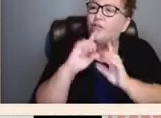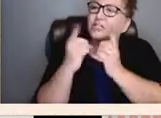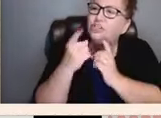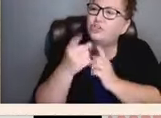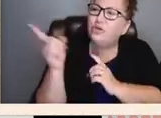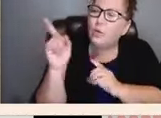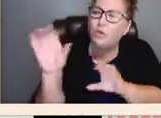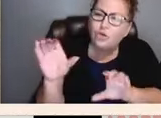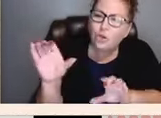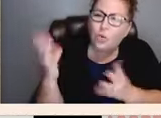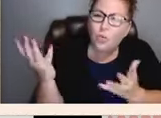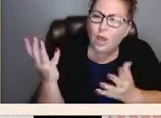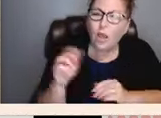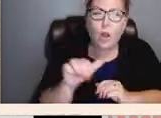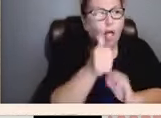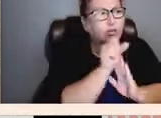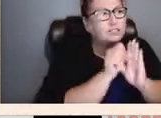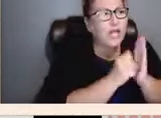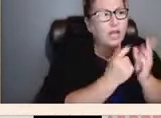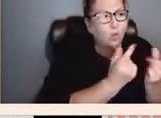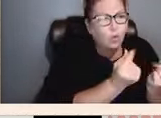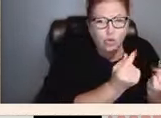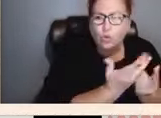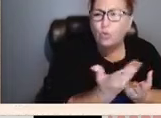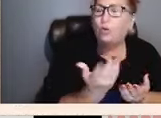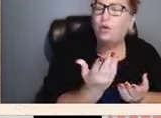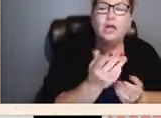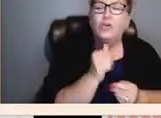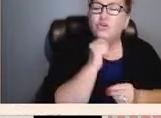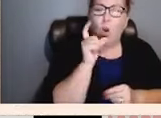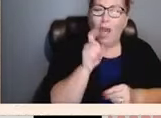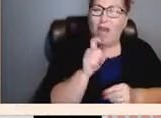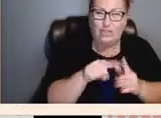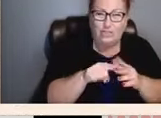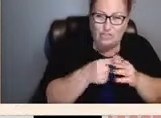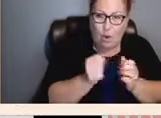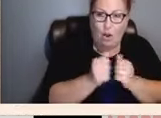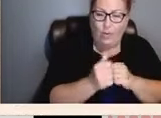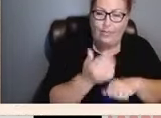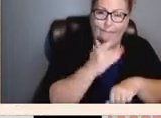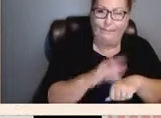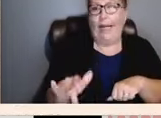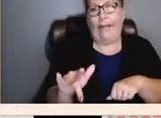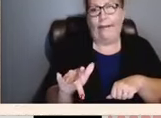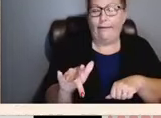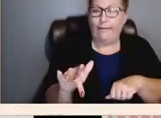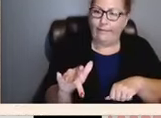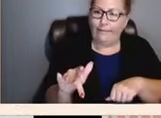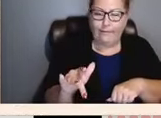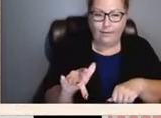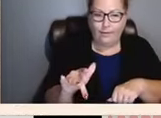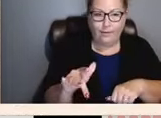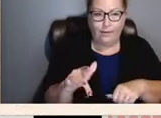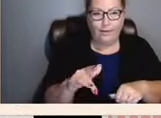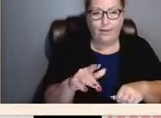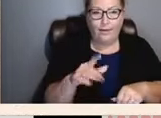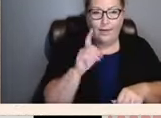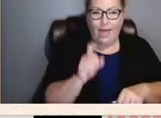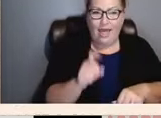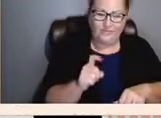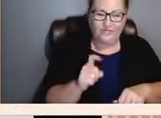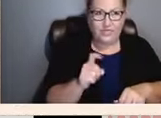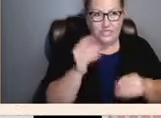other states have done. You don't have to start with a blank slate and have to, rack your